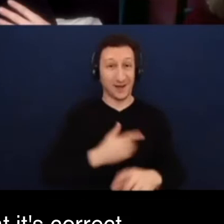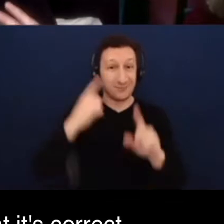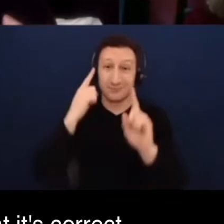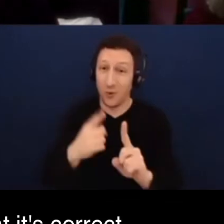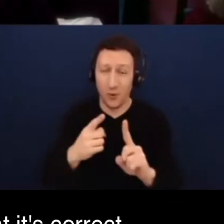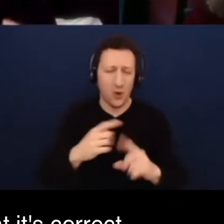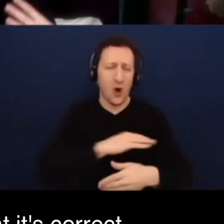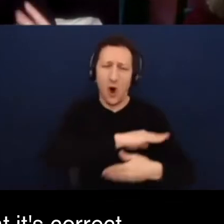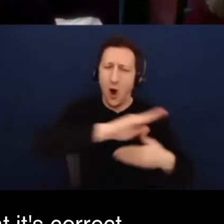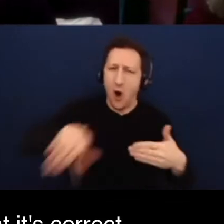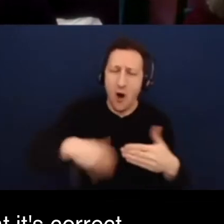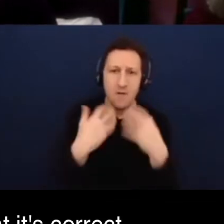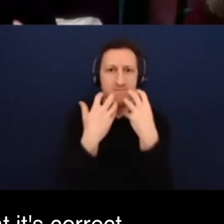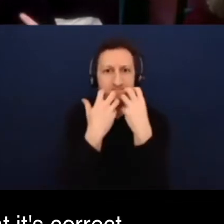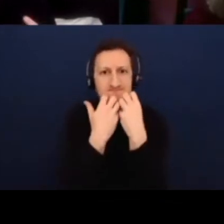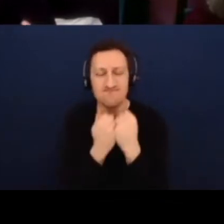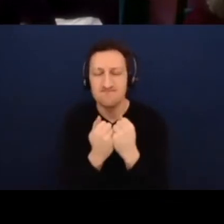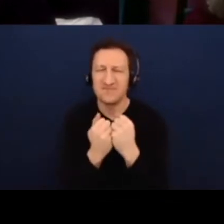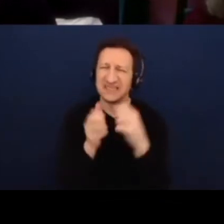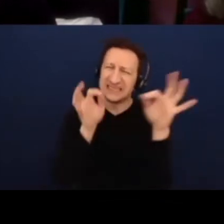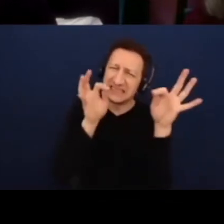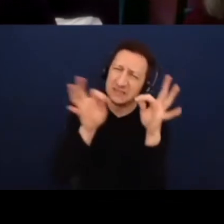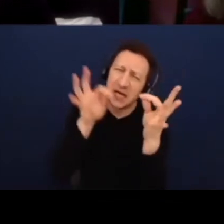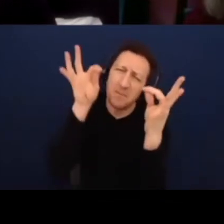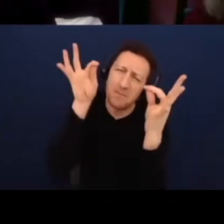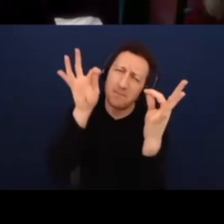it's correct, and painting a picture. And,